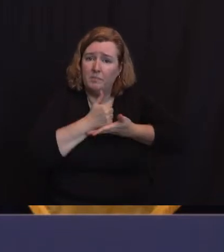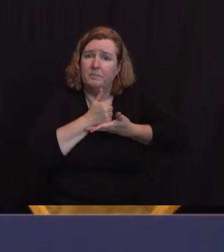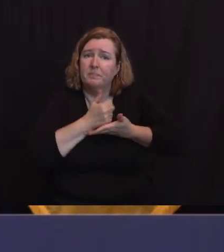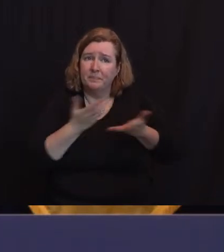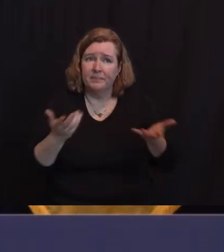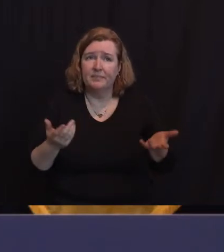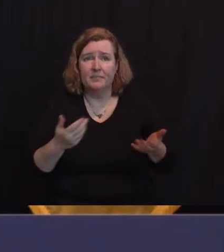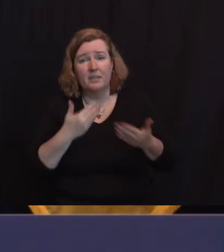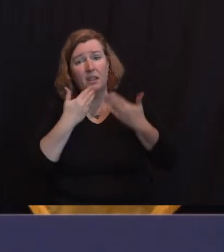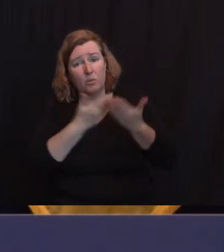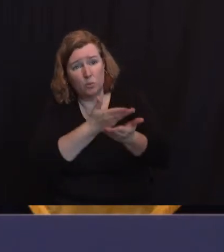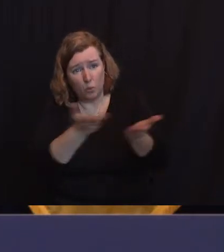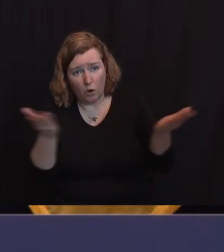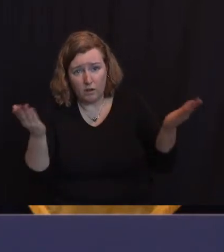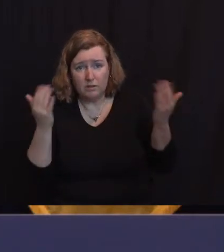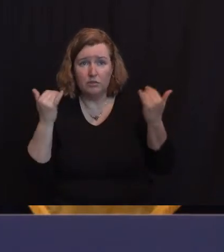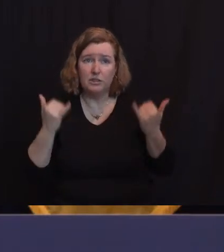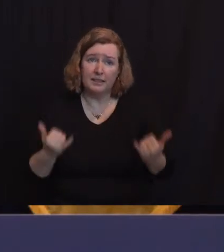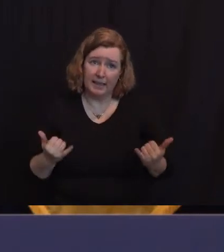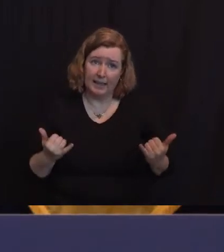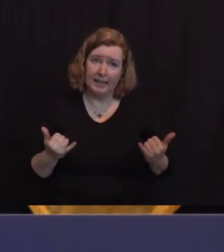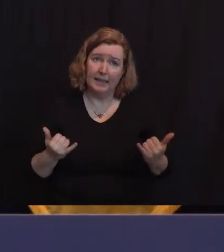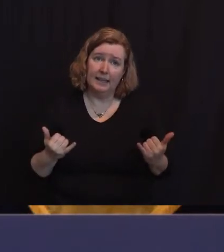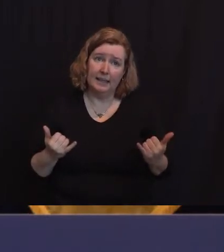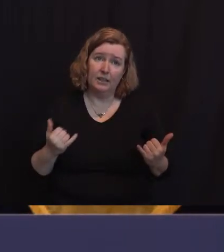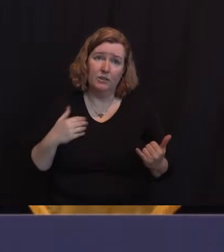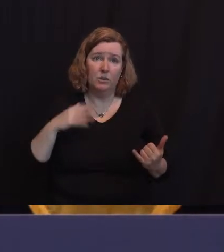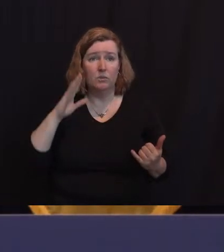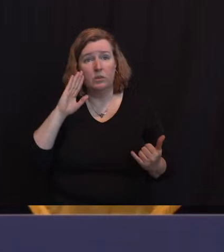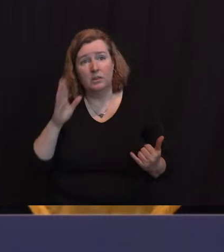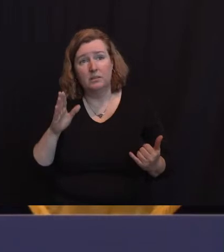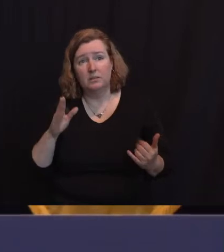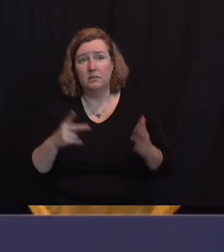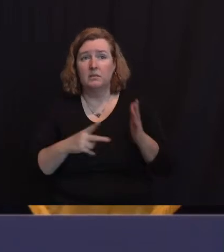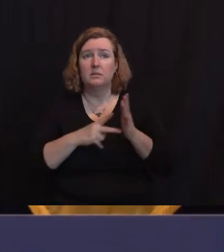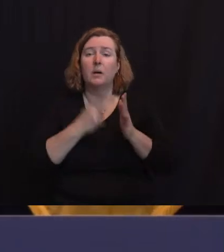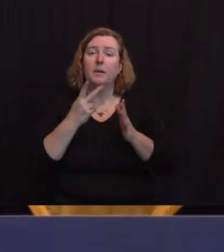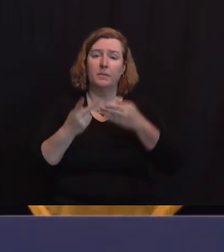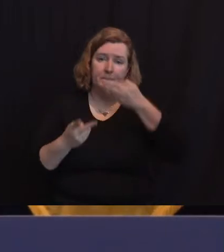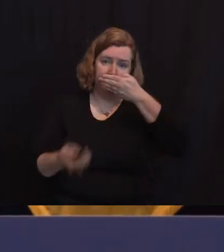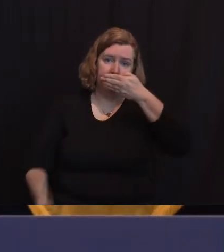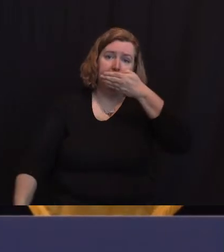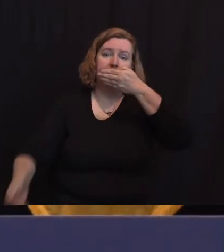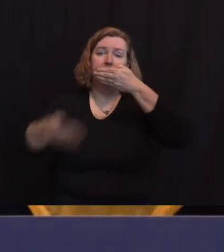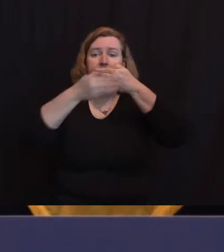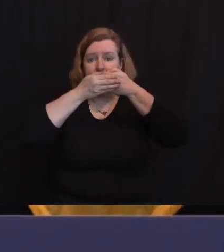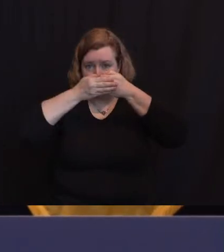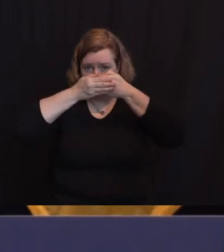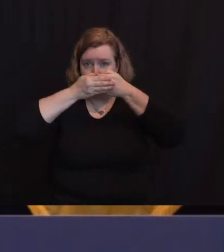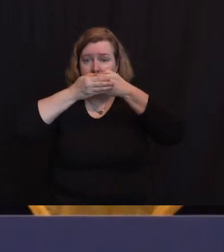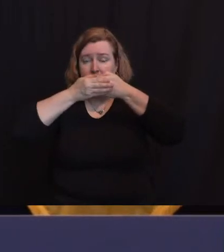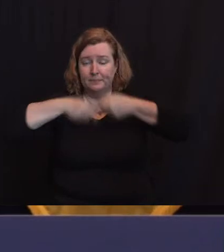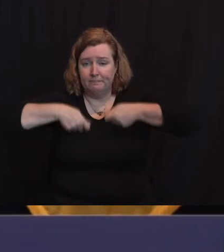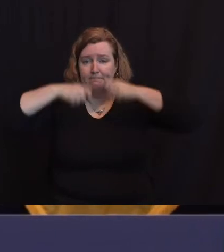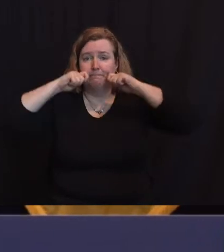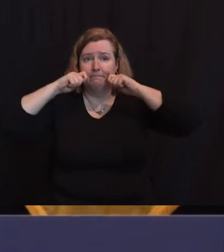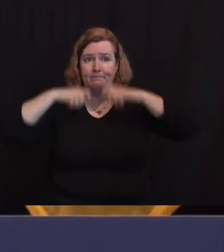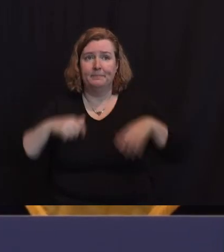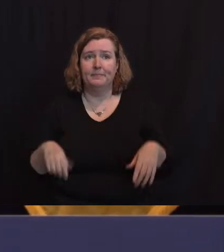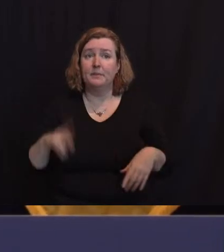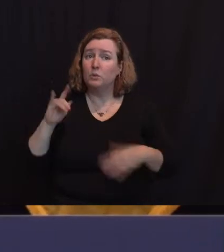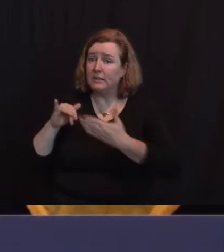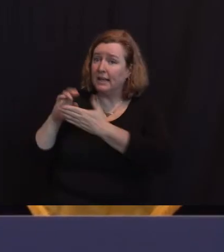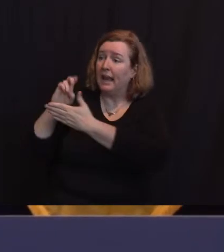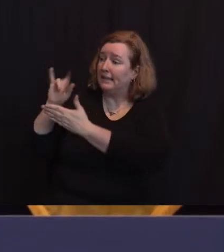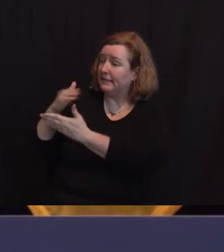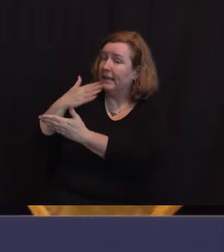Thank you all. With that, I'm going to double mask. I've got both of them, Judy, today. Judy and Eddie, thank